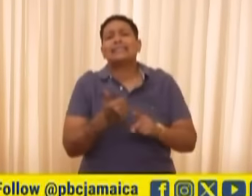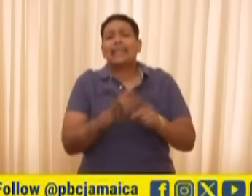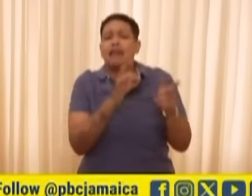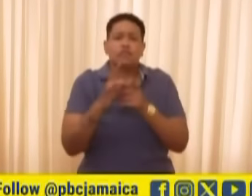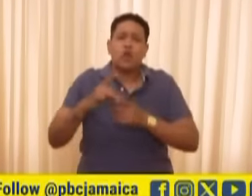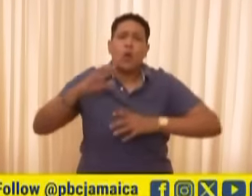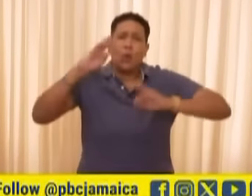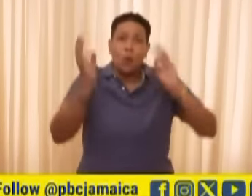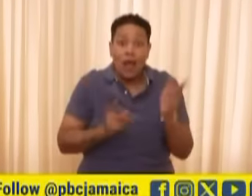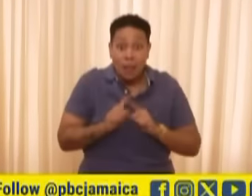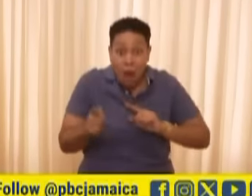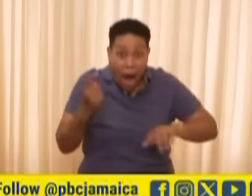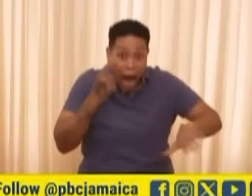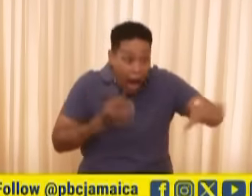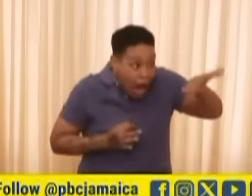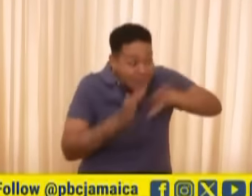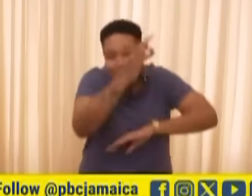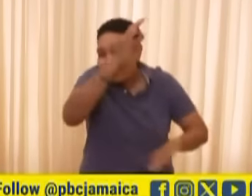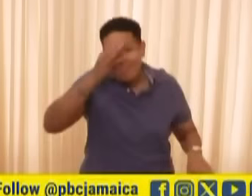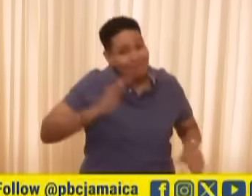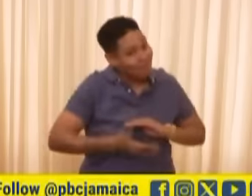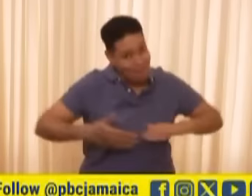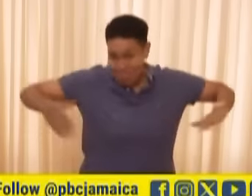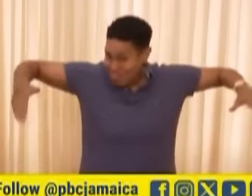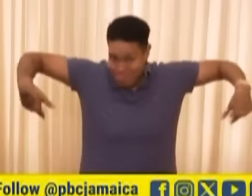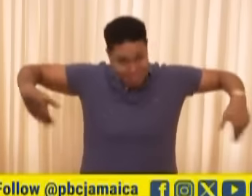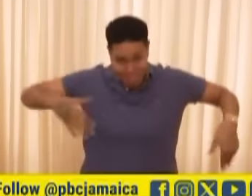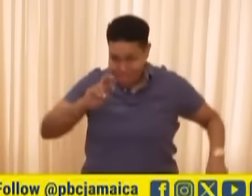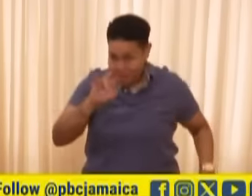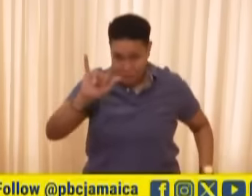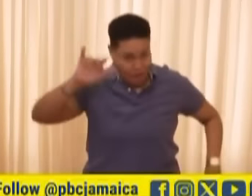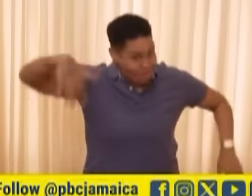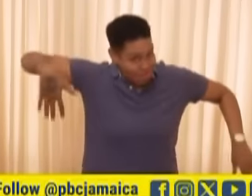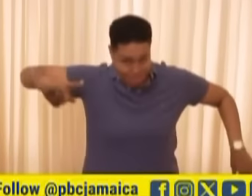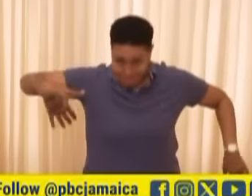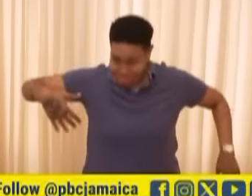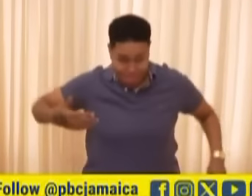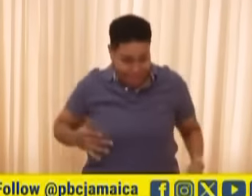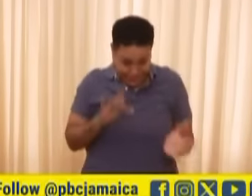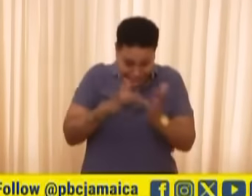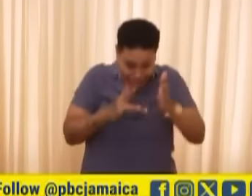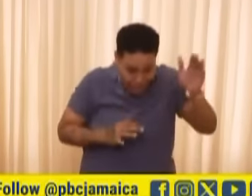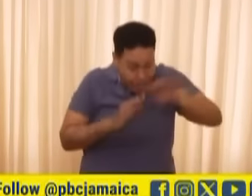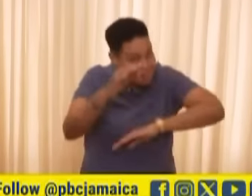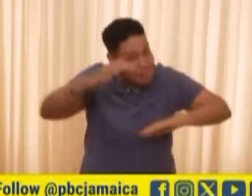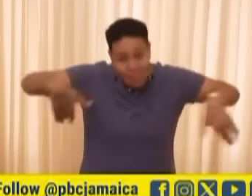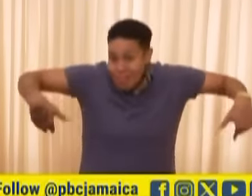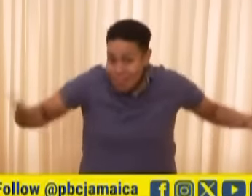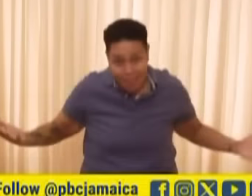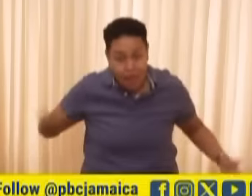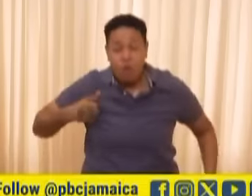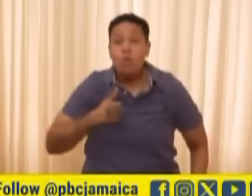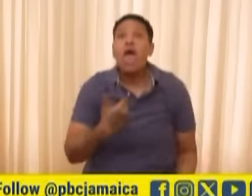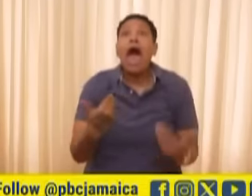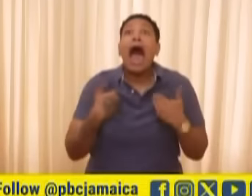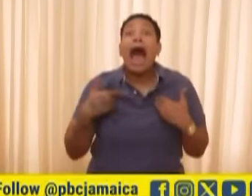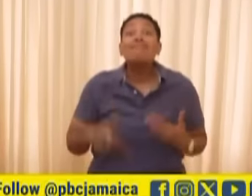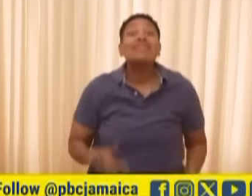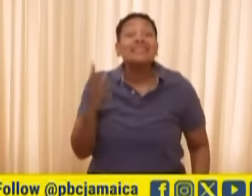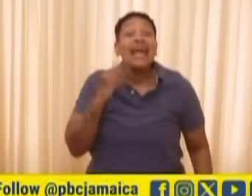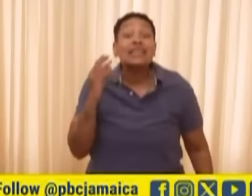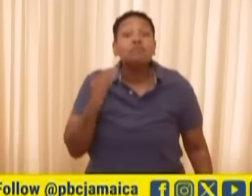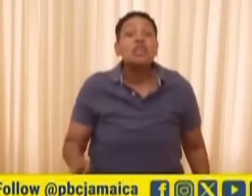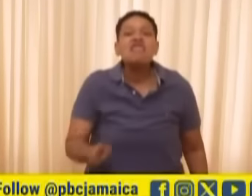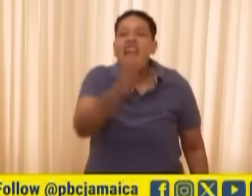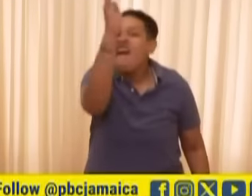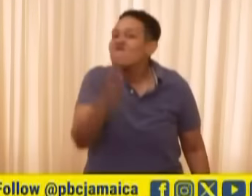associated weather, but it did not move over the island in terms of the center of the system. We have not had this